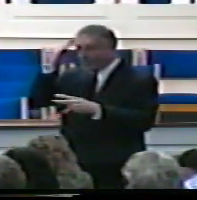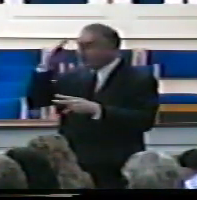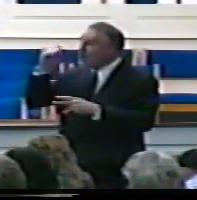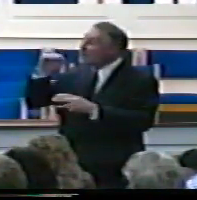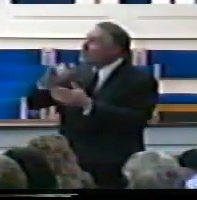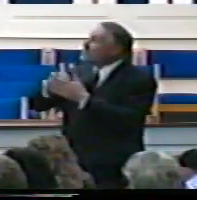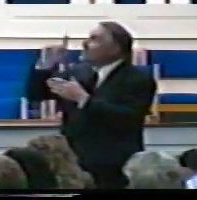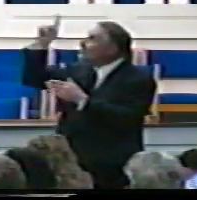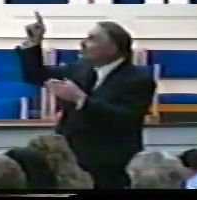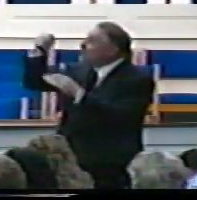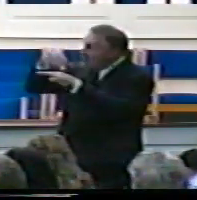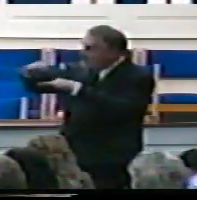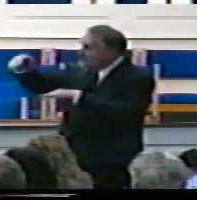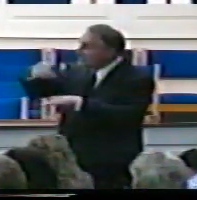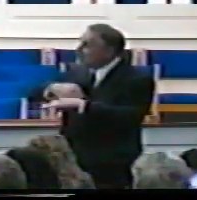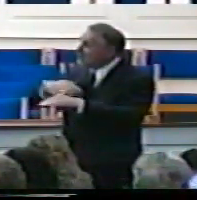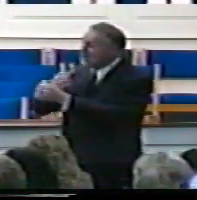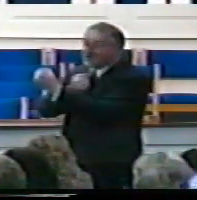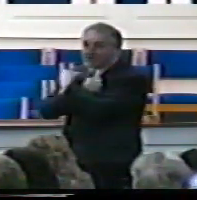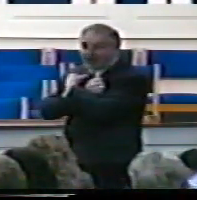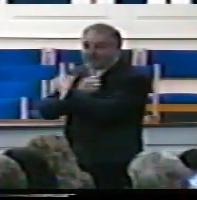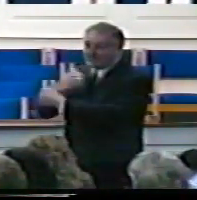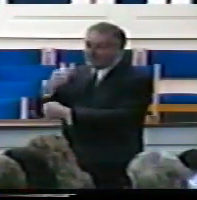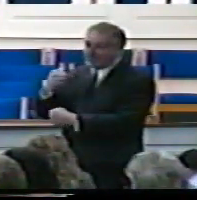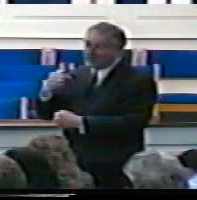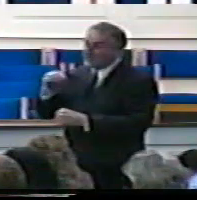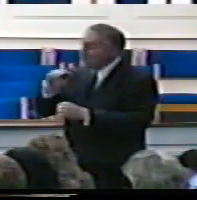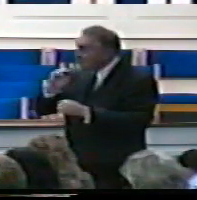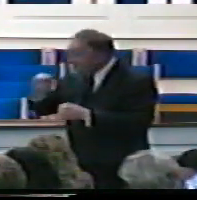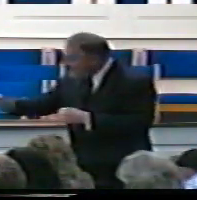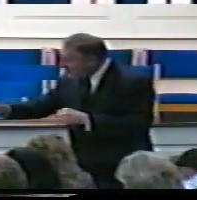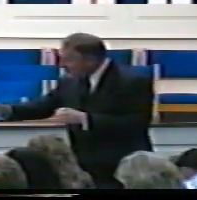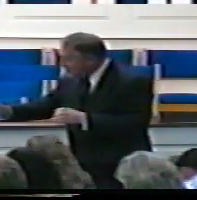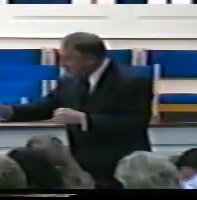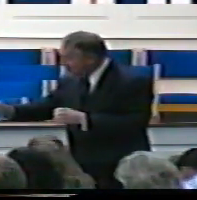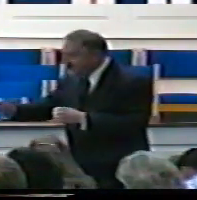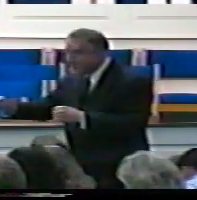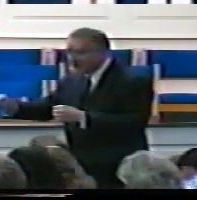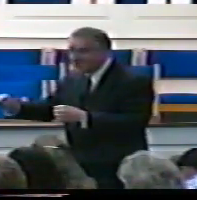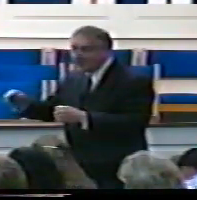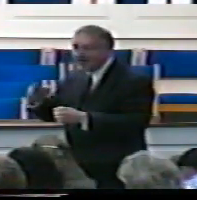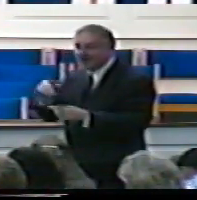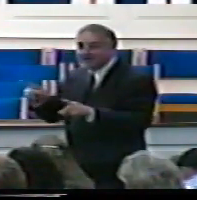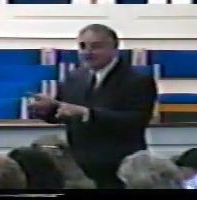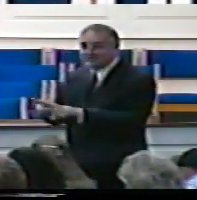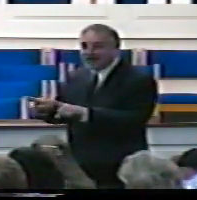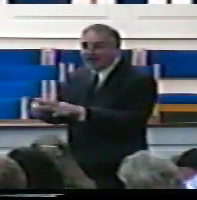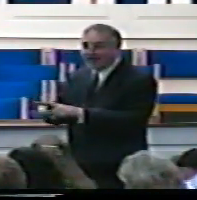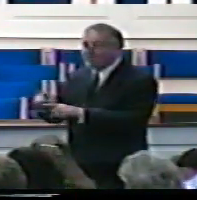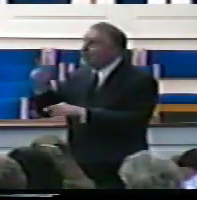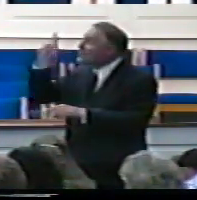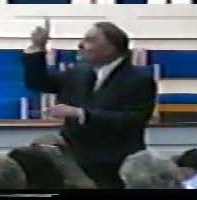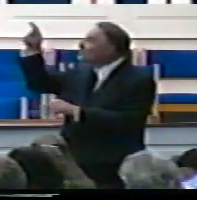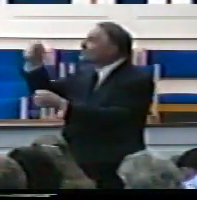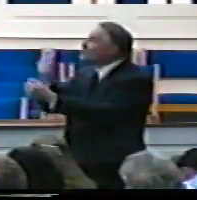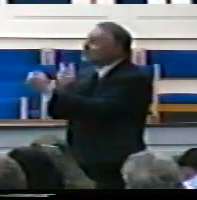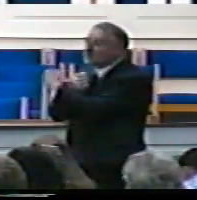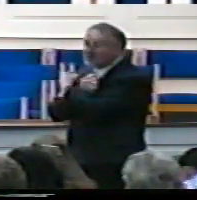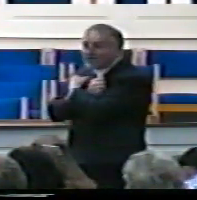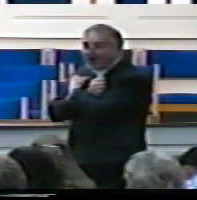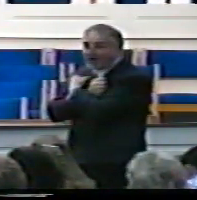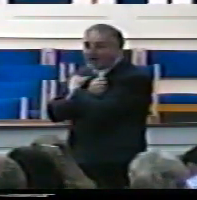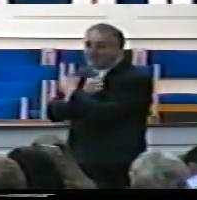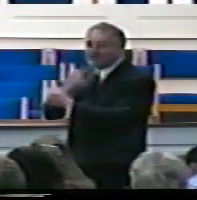this, and hast loved them as thou